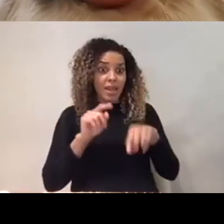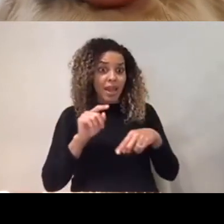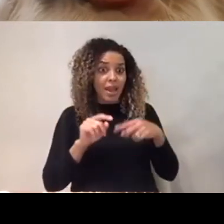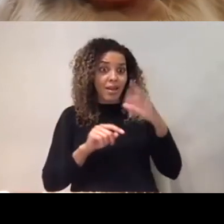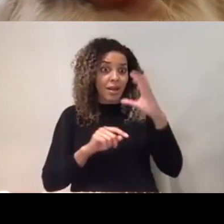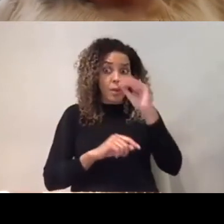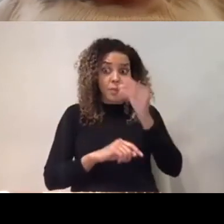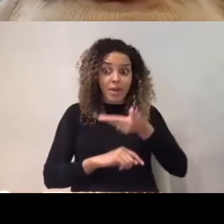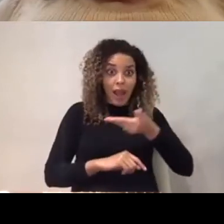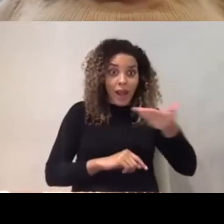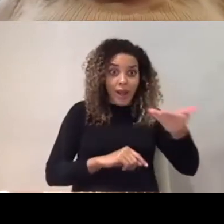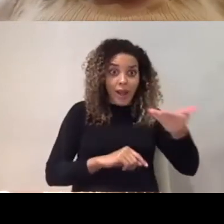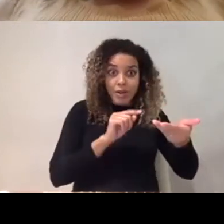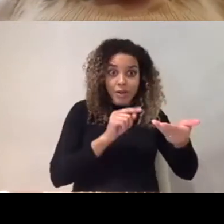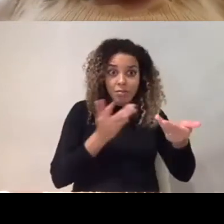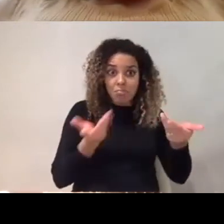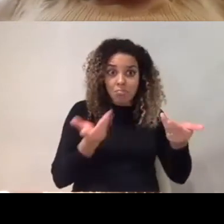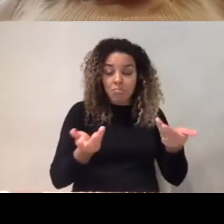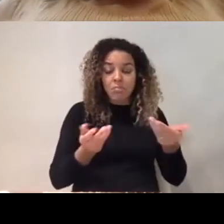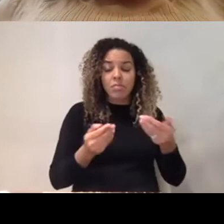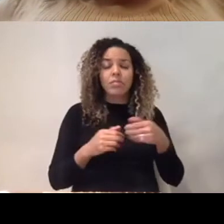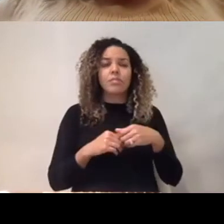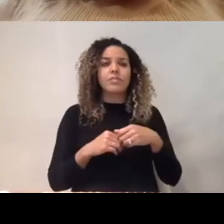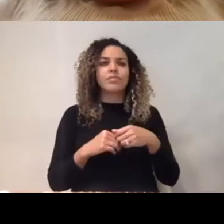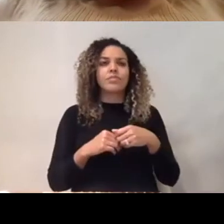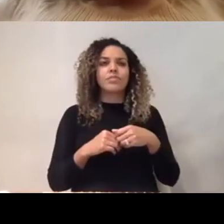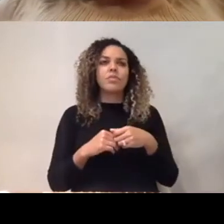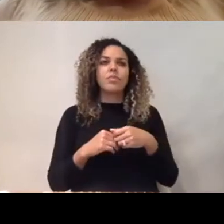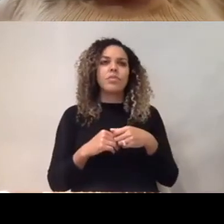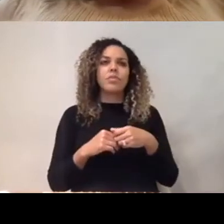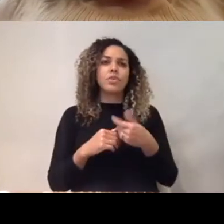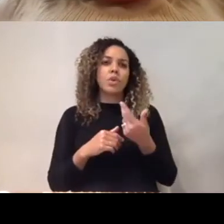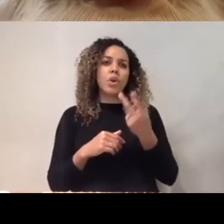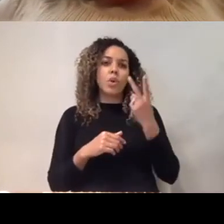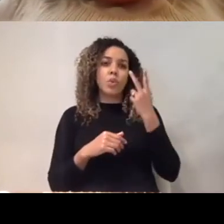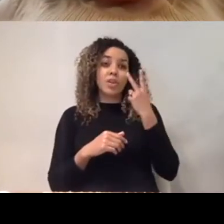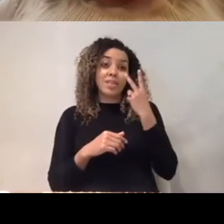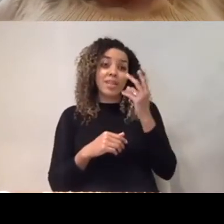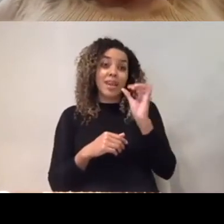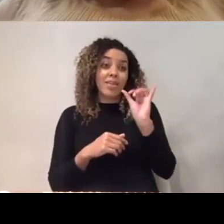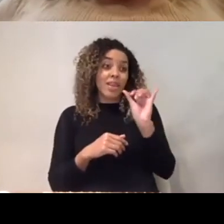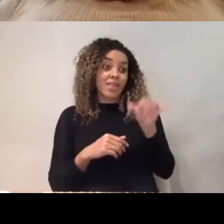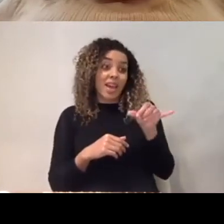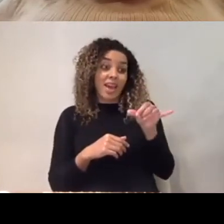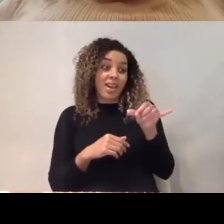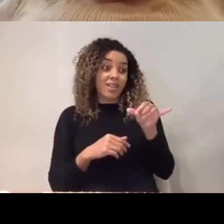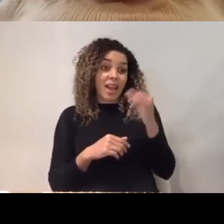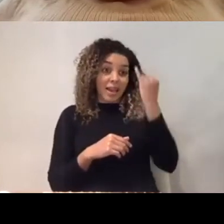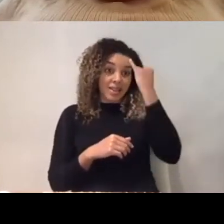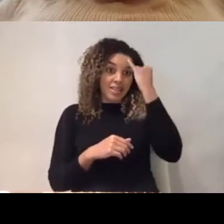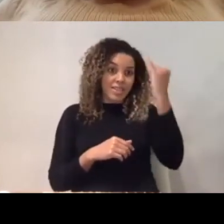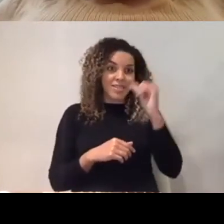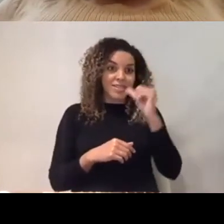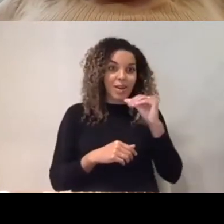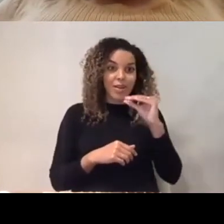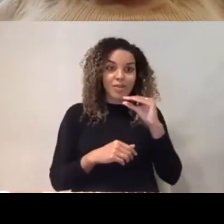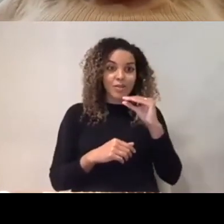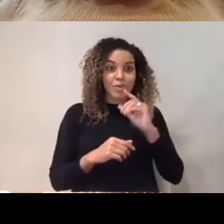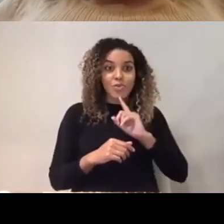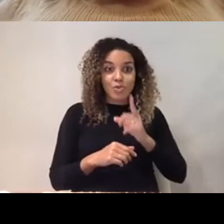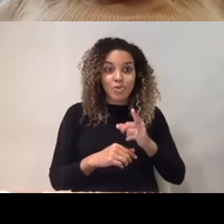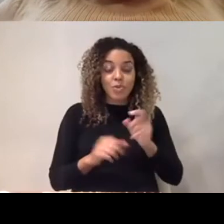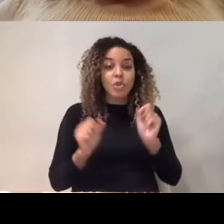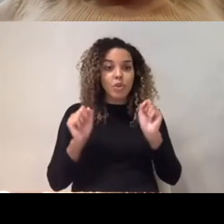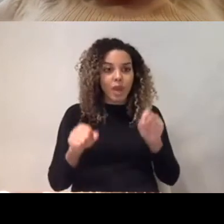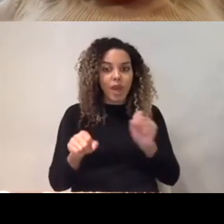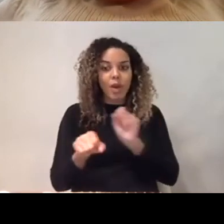to a location? We're seeing that that's a fallacy, that you can do that from home. So I think that as this